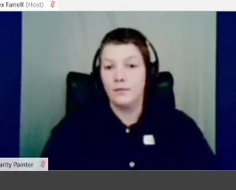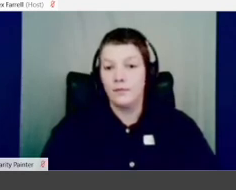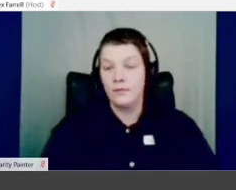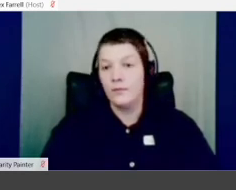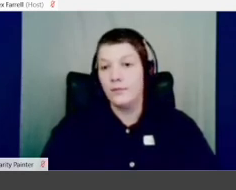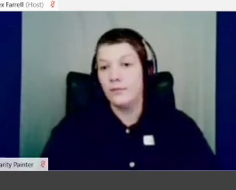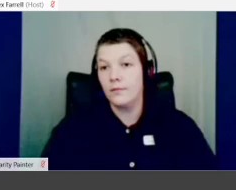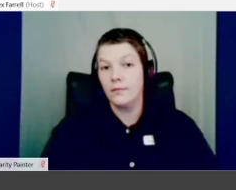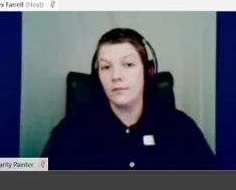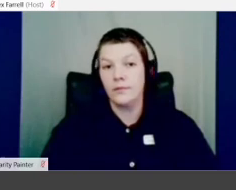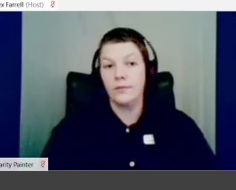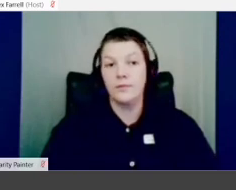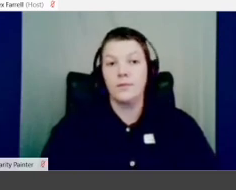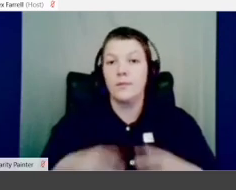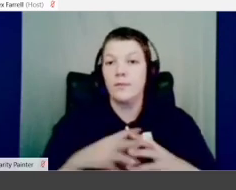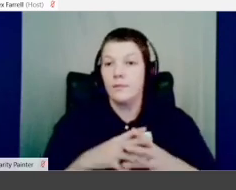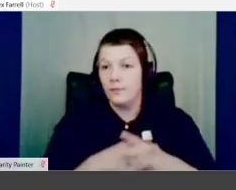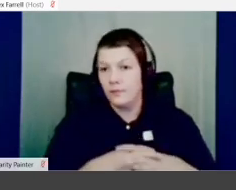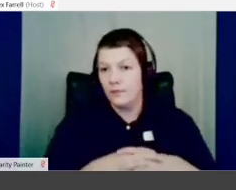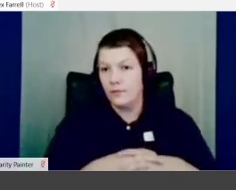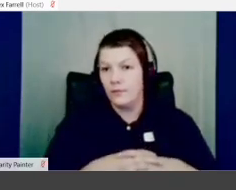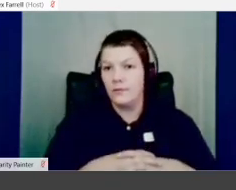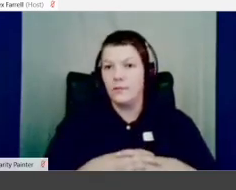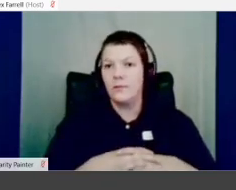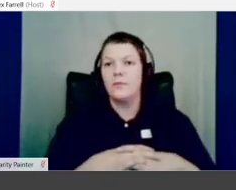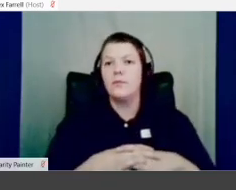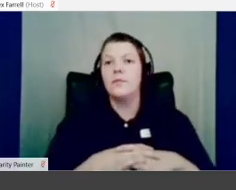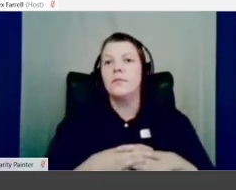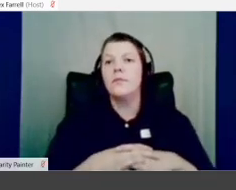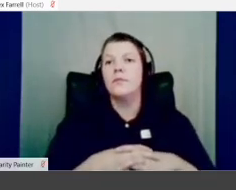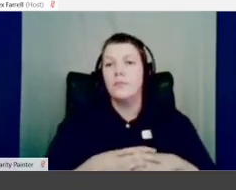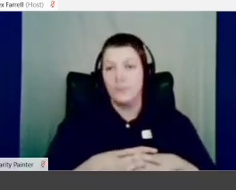lived life and how these products impact that,